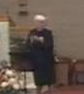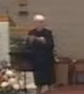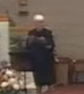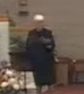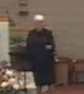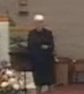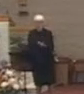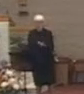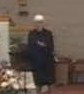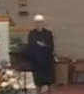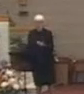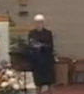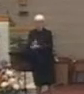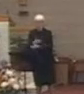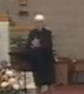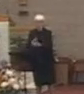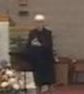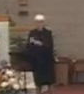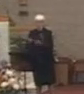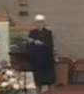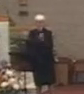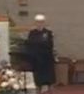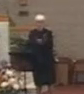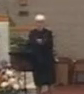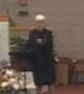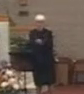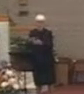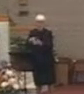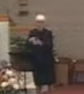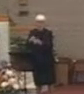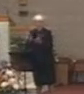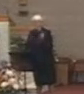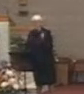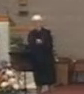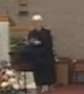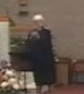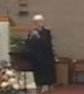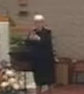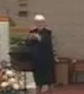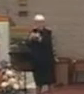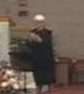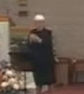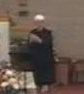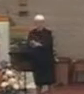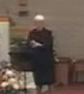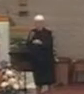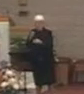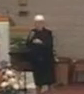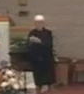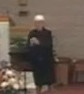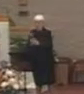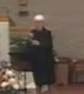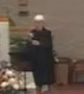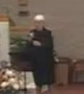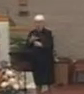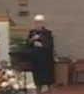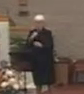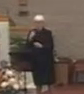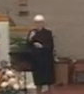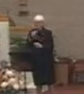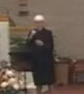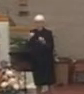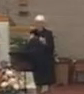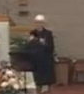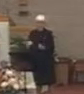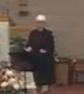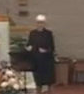Catholic music and celebrate and dance and have a mass for the whole diocese. I want a place of spiritual growth for our priests. We don't have that